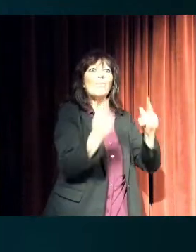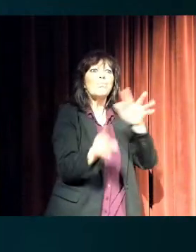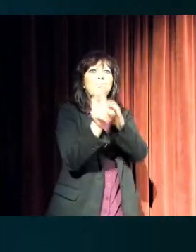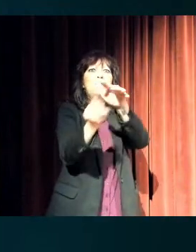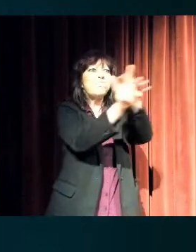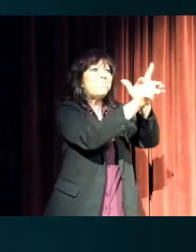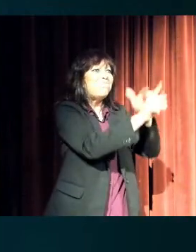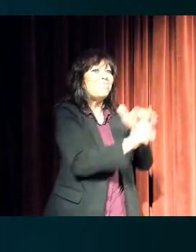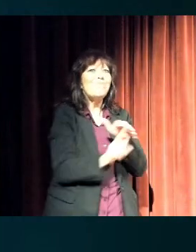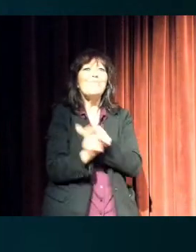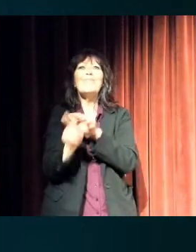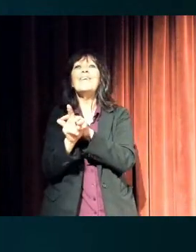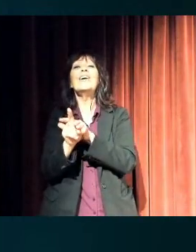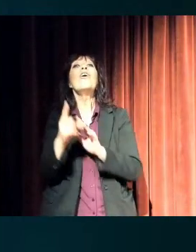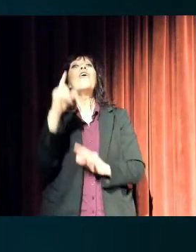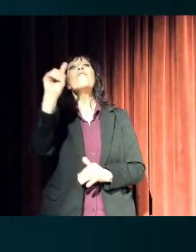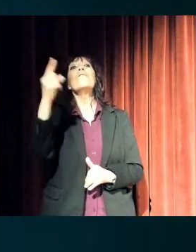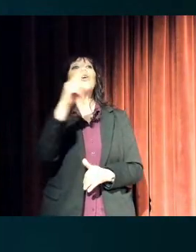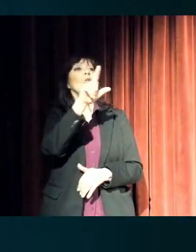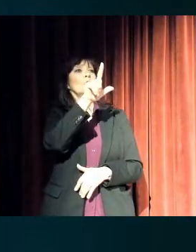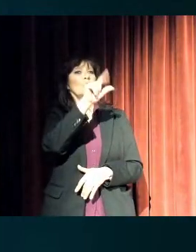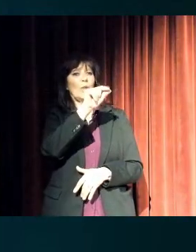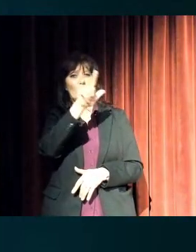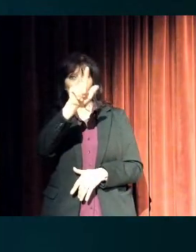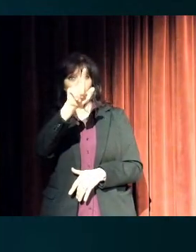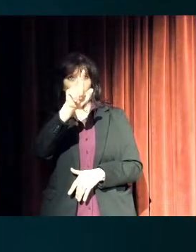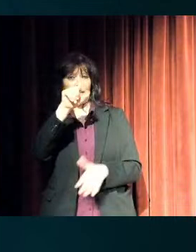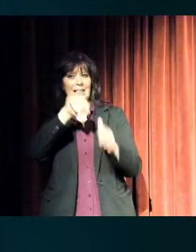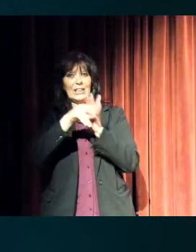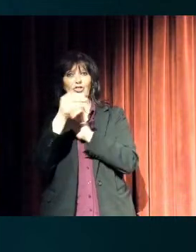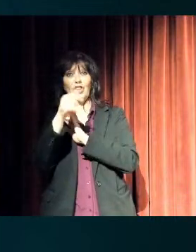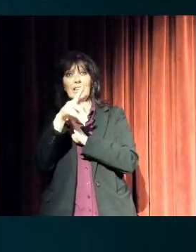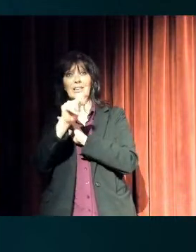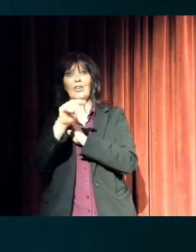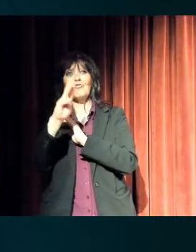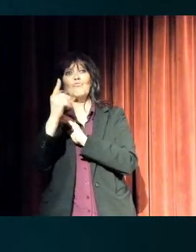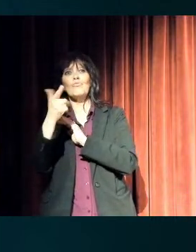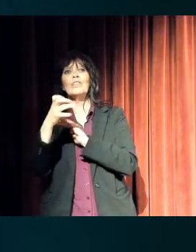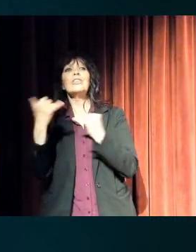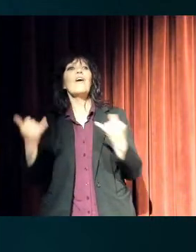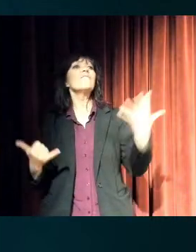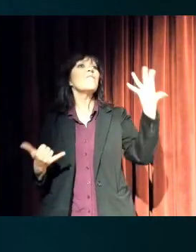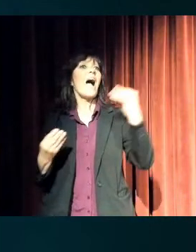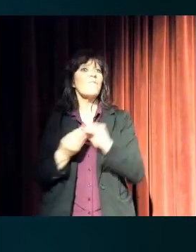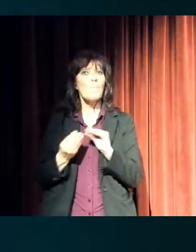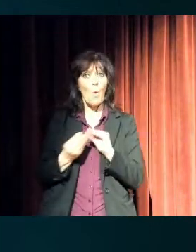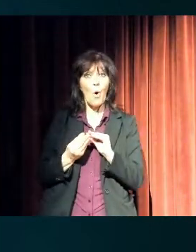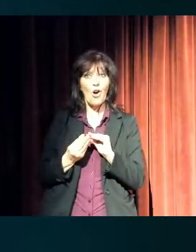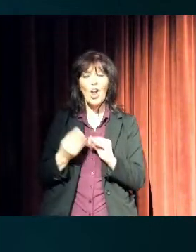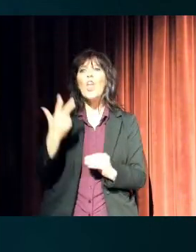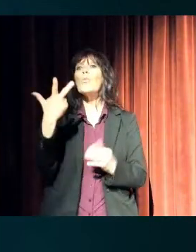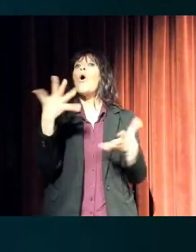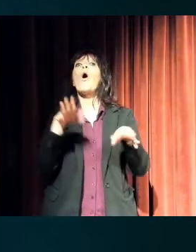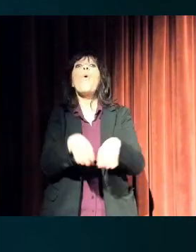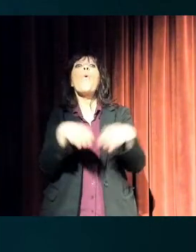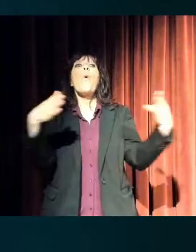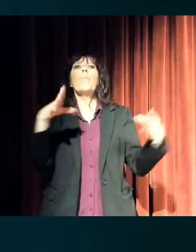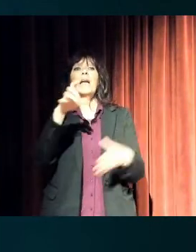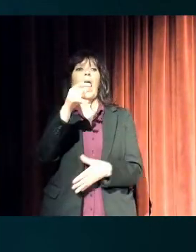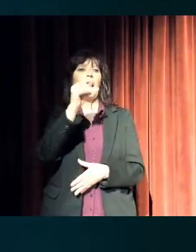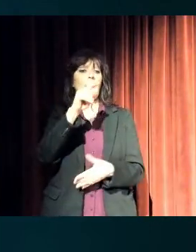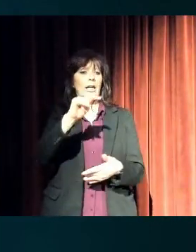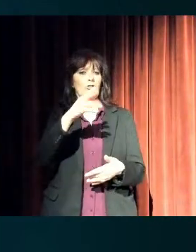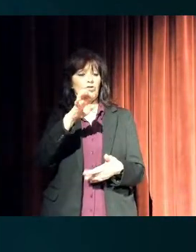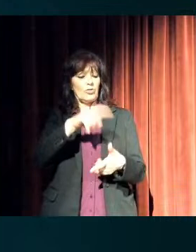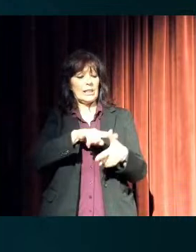The first one opened in 2021 at Chestnut Ridge, and now there are 5 more, with 3 that are already open at Ellicott